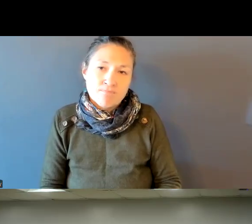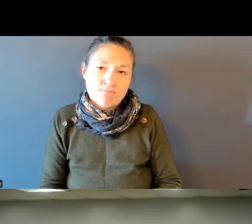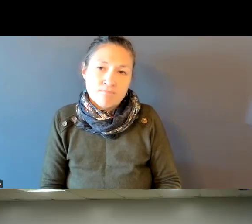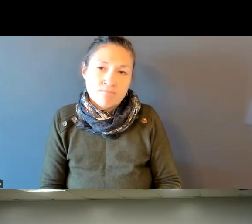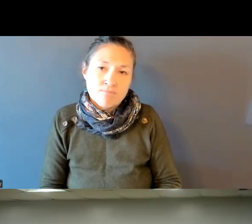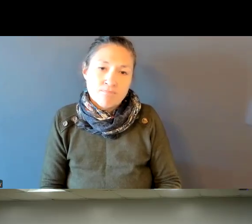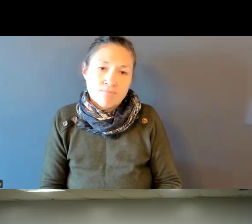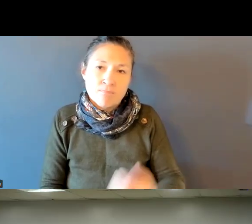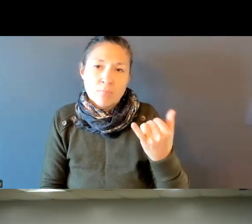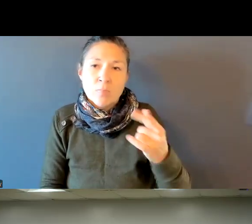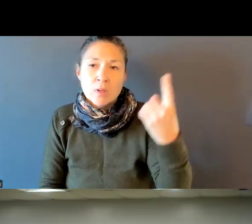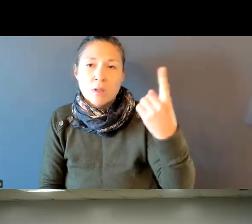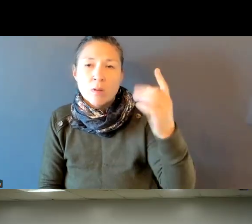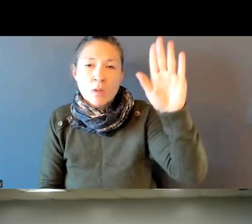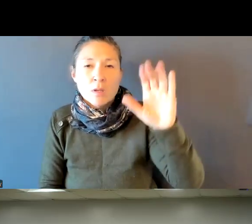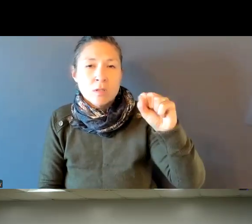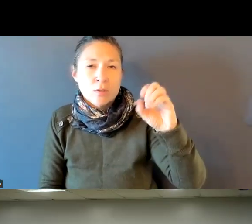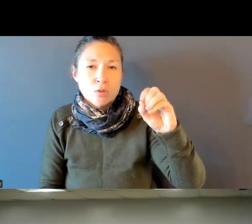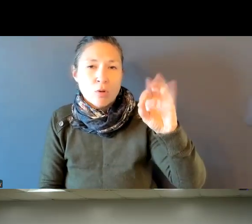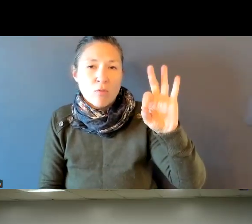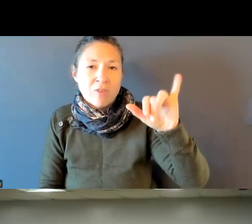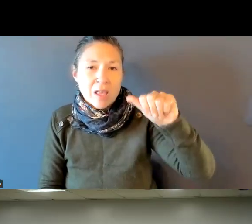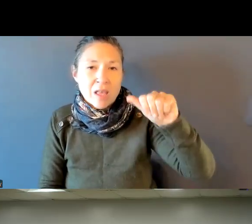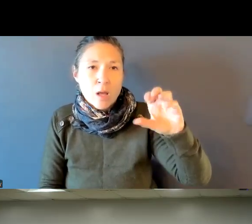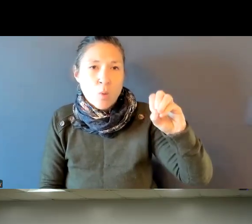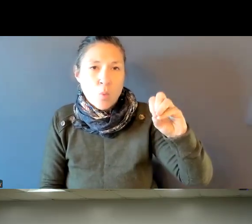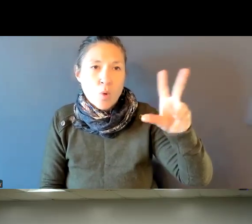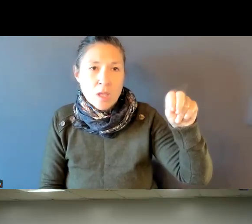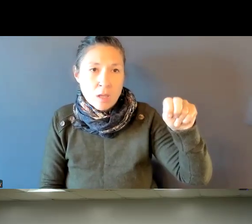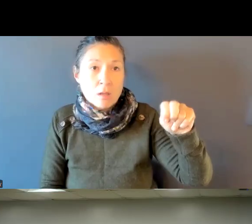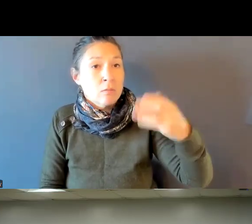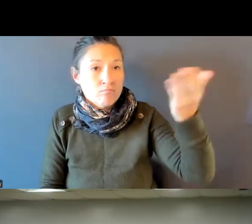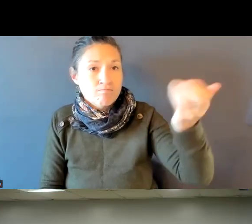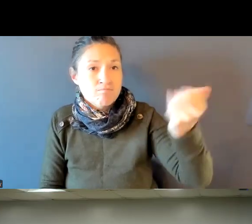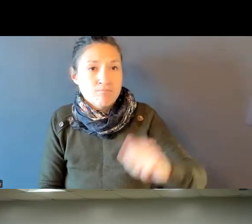Sophia Owen has her hand up if you want to talk. Go ahead, Sophia.